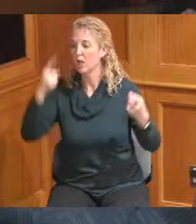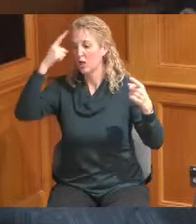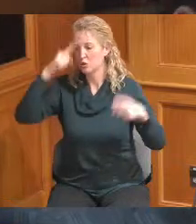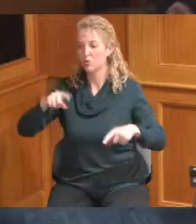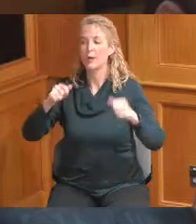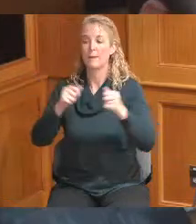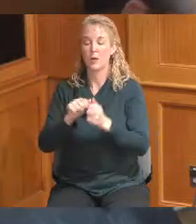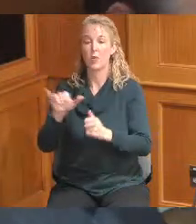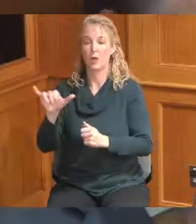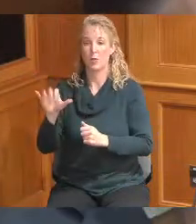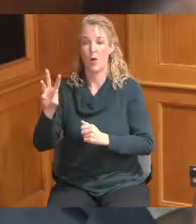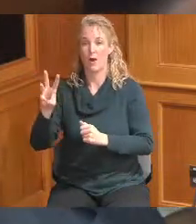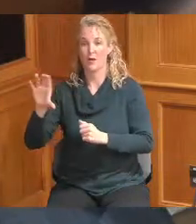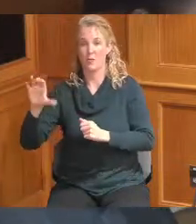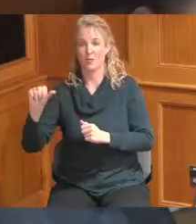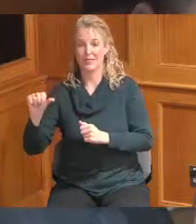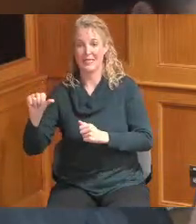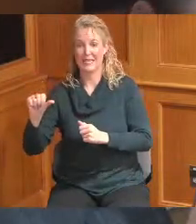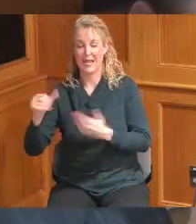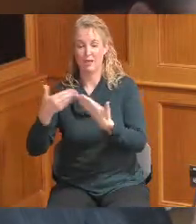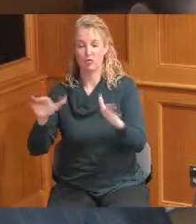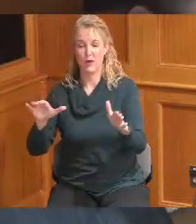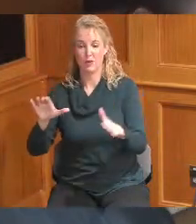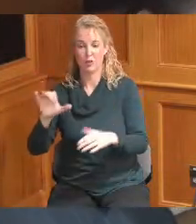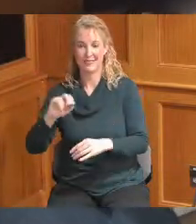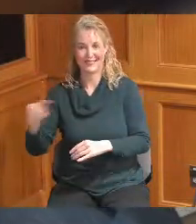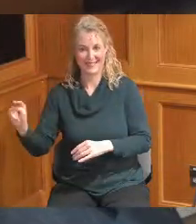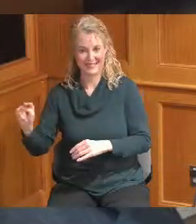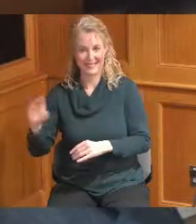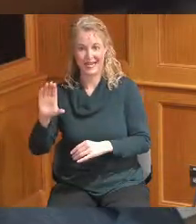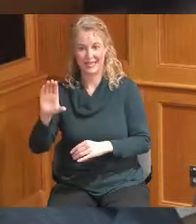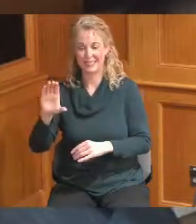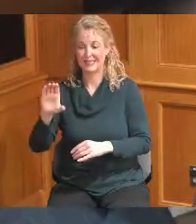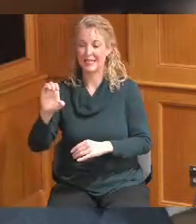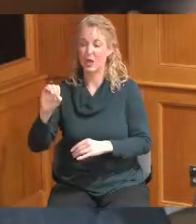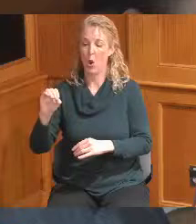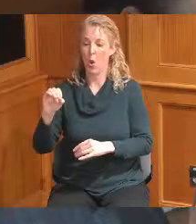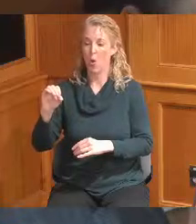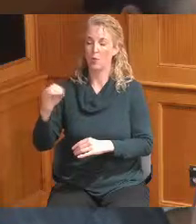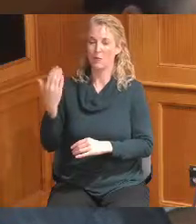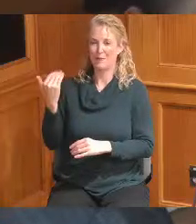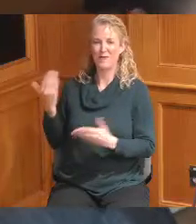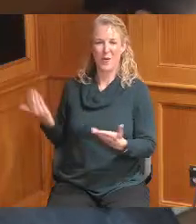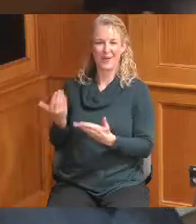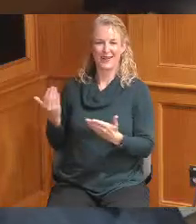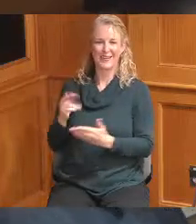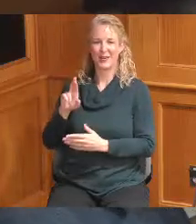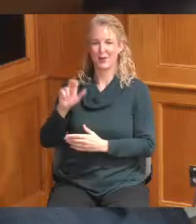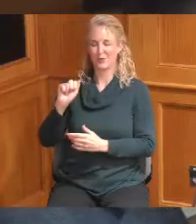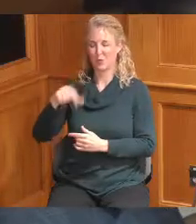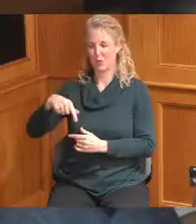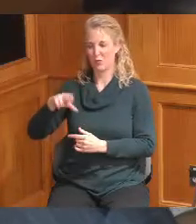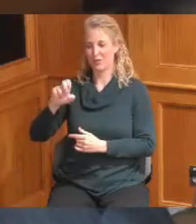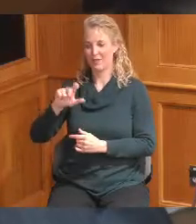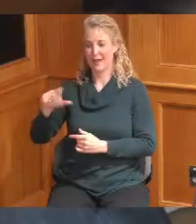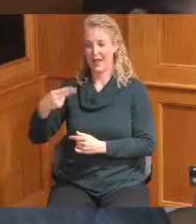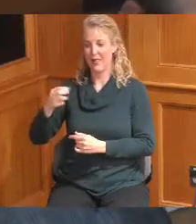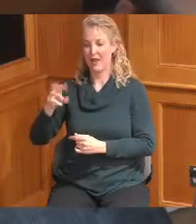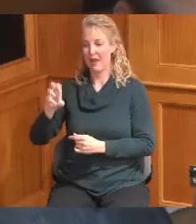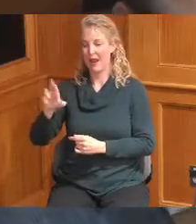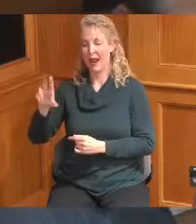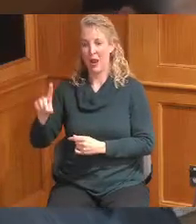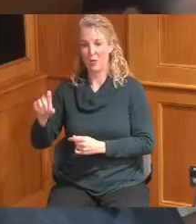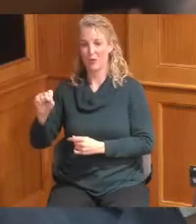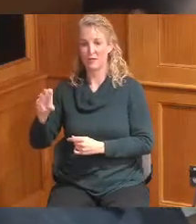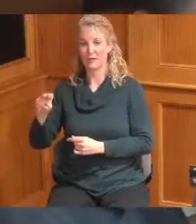agreement with the YWCA of Greater Cincinnati, Inc., and the CEO was here earlier, Raquel Howard Smith, and I just